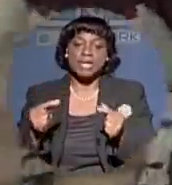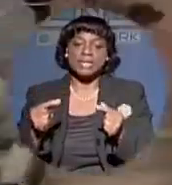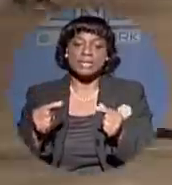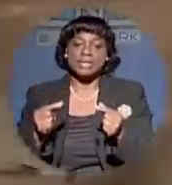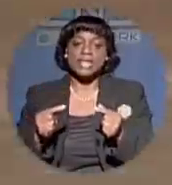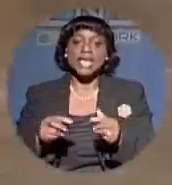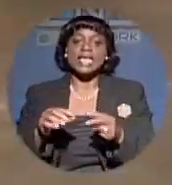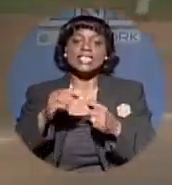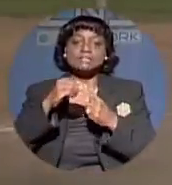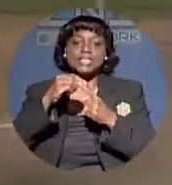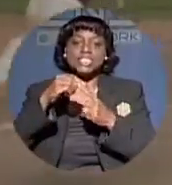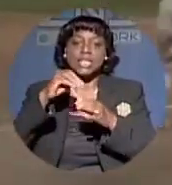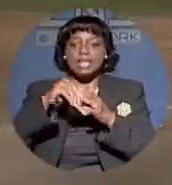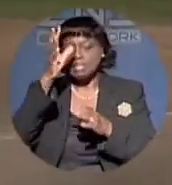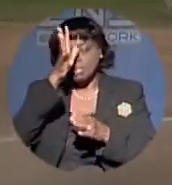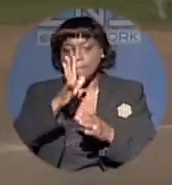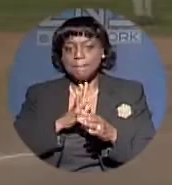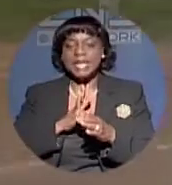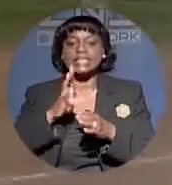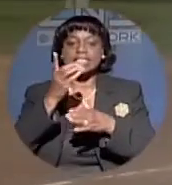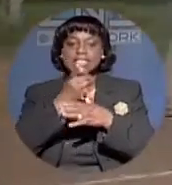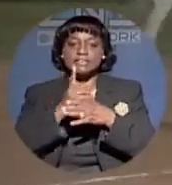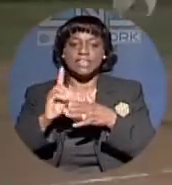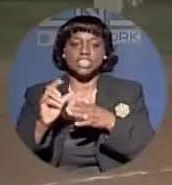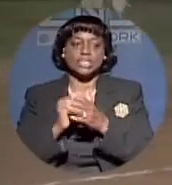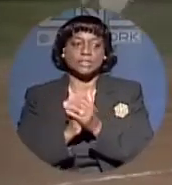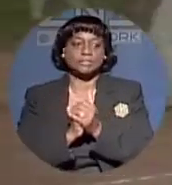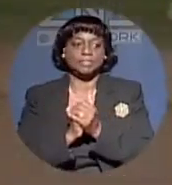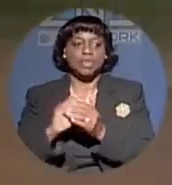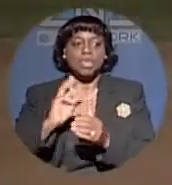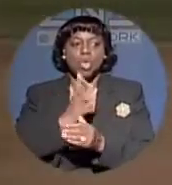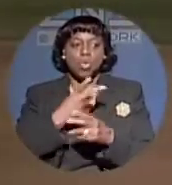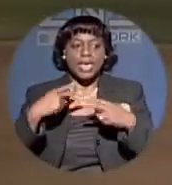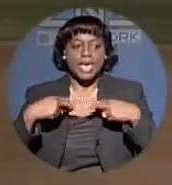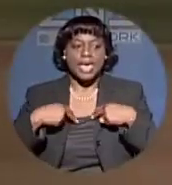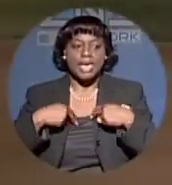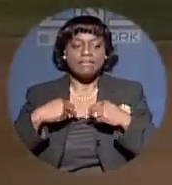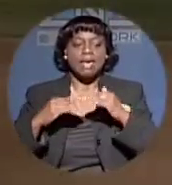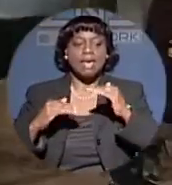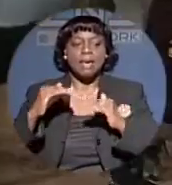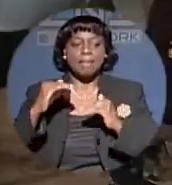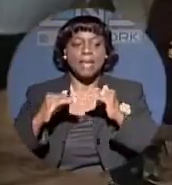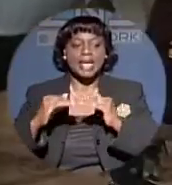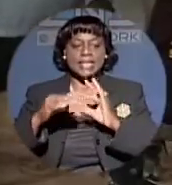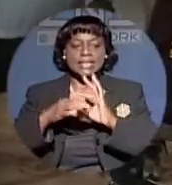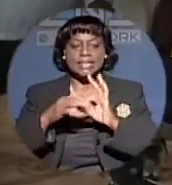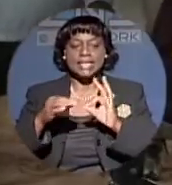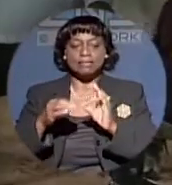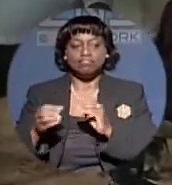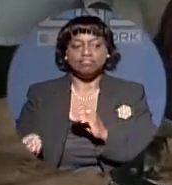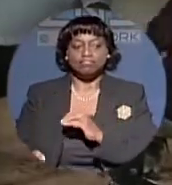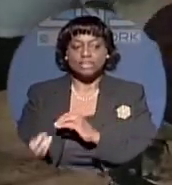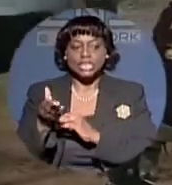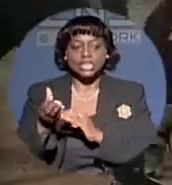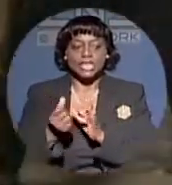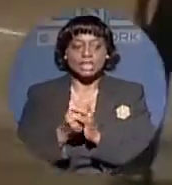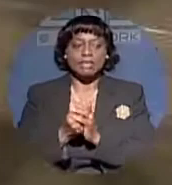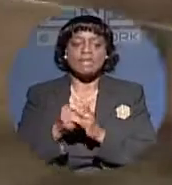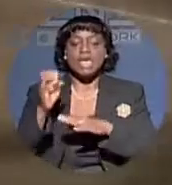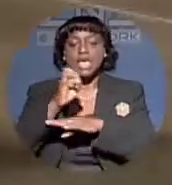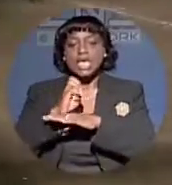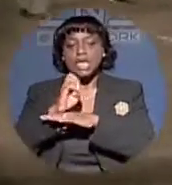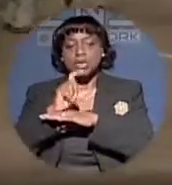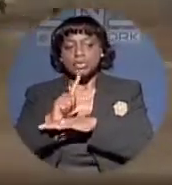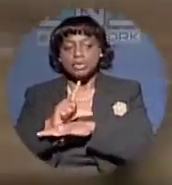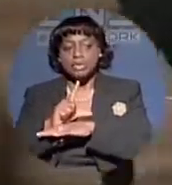top pitchers in the country coming to perform. You have a balance in pitching. You have Illusoro